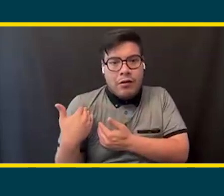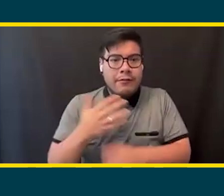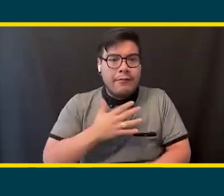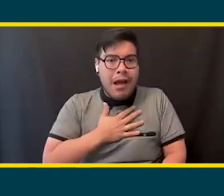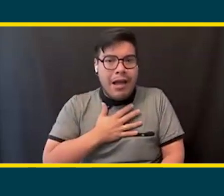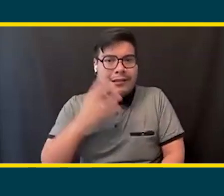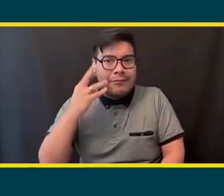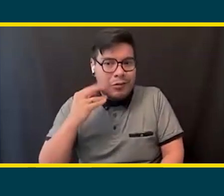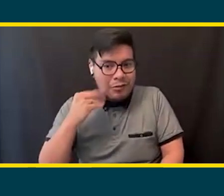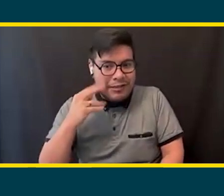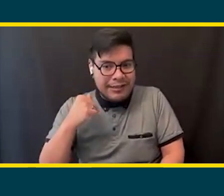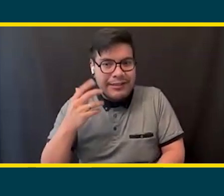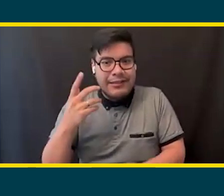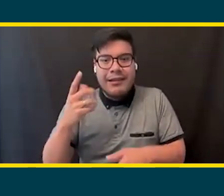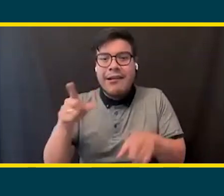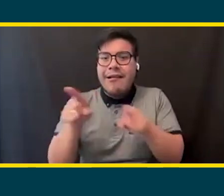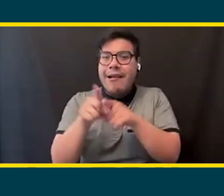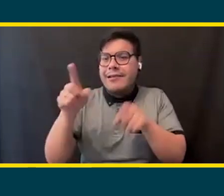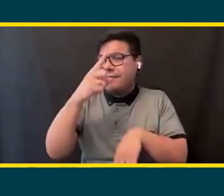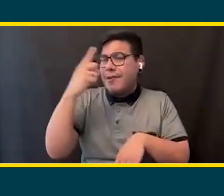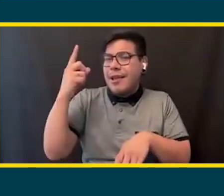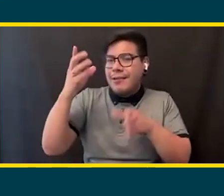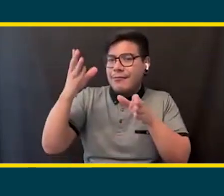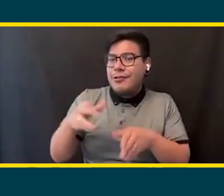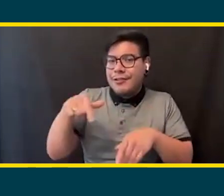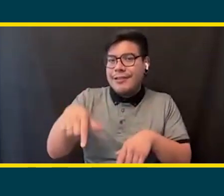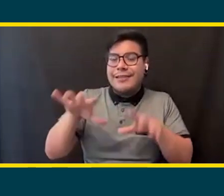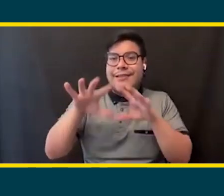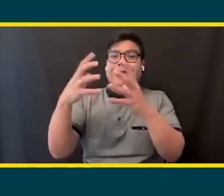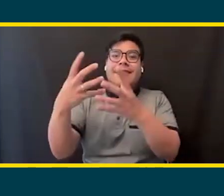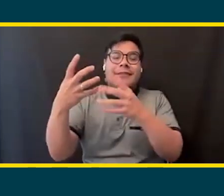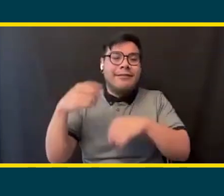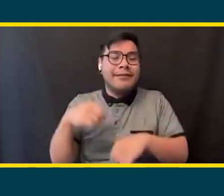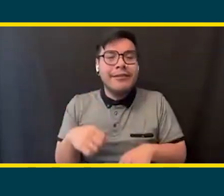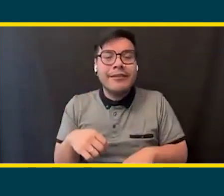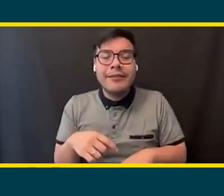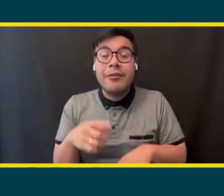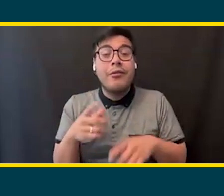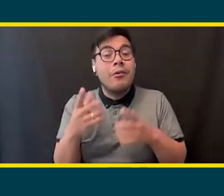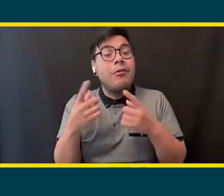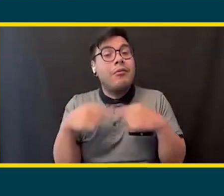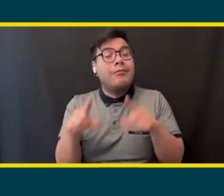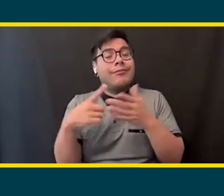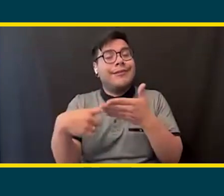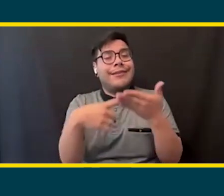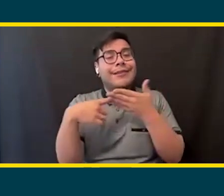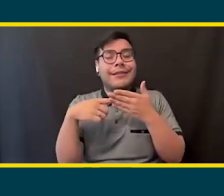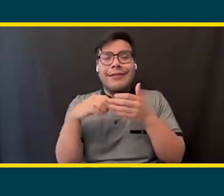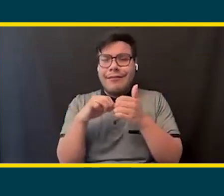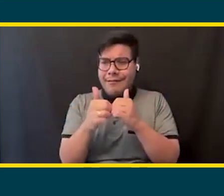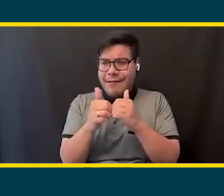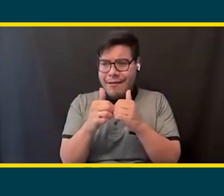been having as a Black individual in this society. So while we were talking about how do